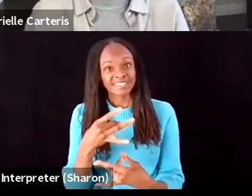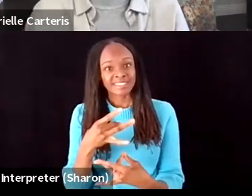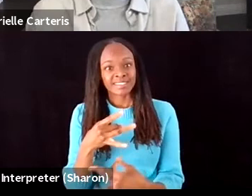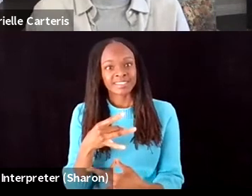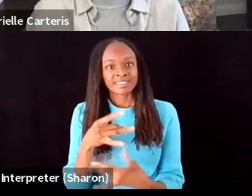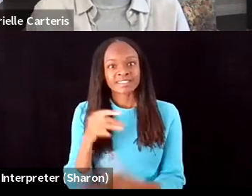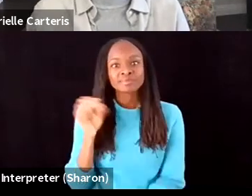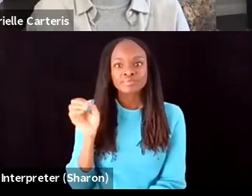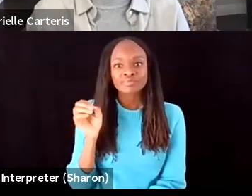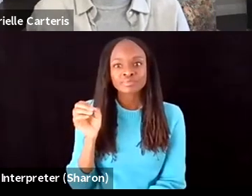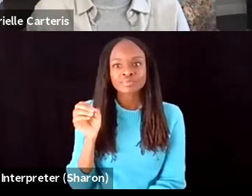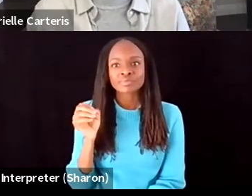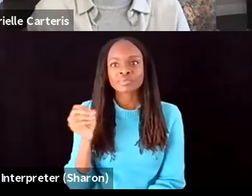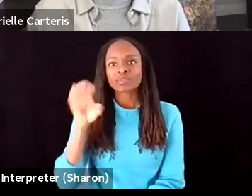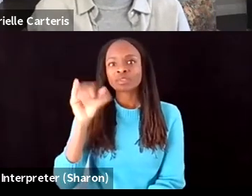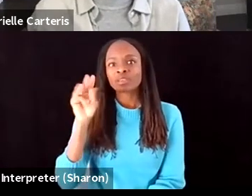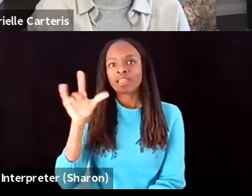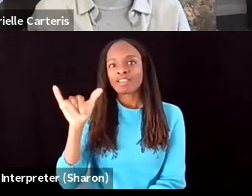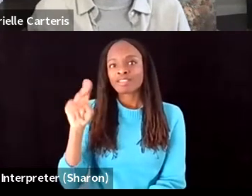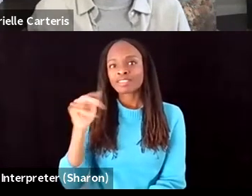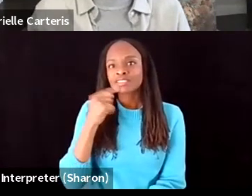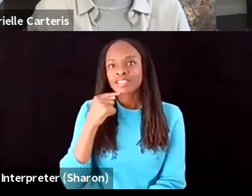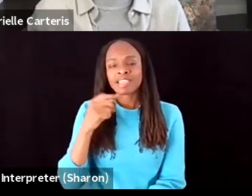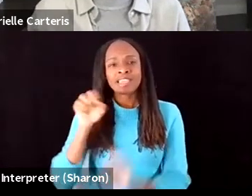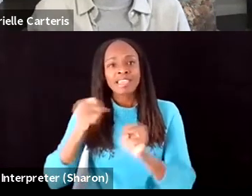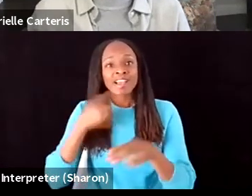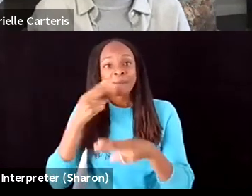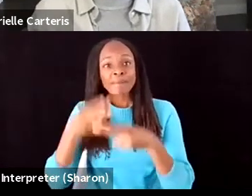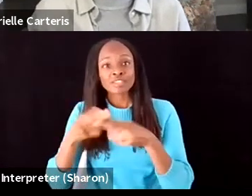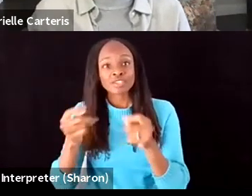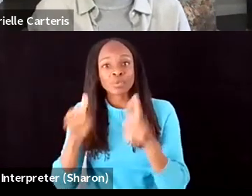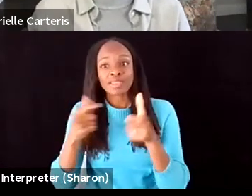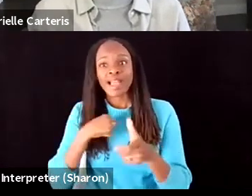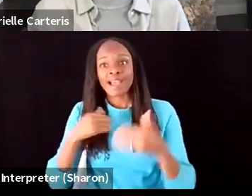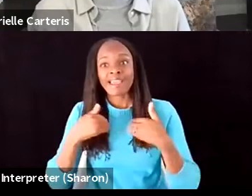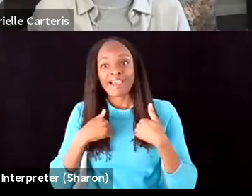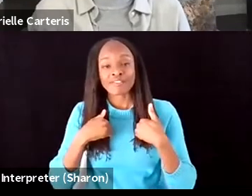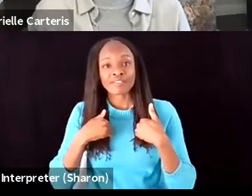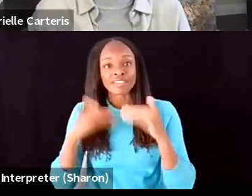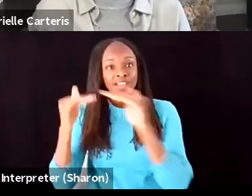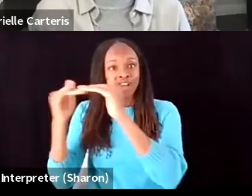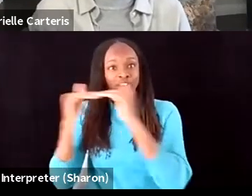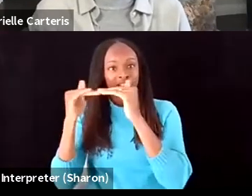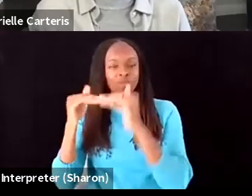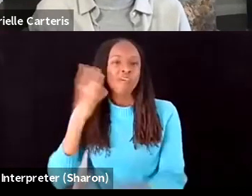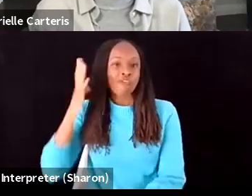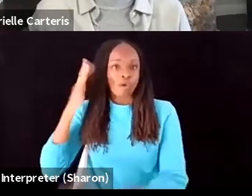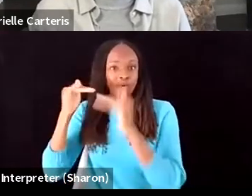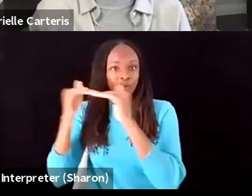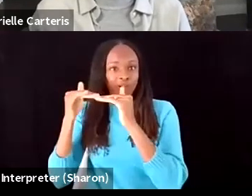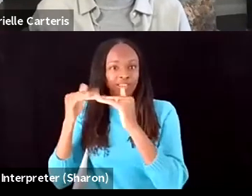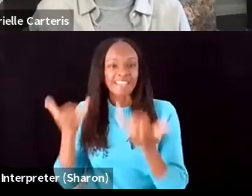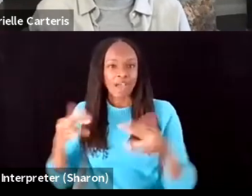just mention very quickly that I have a colleague, well, a former colleague since I'm